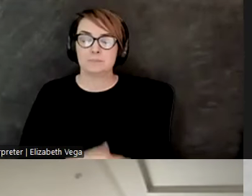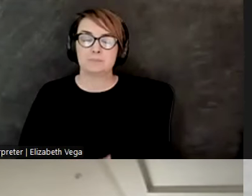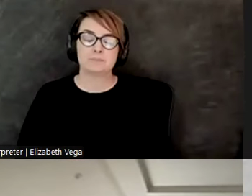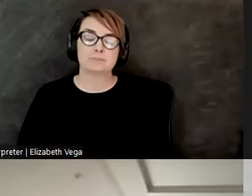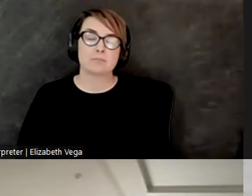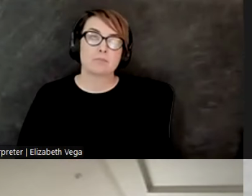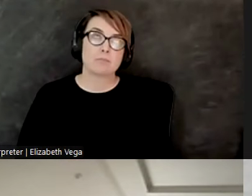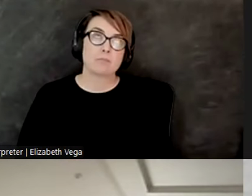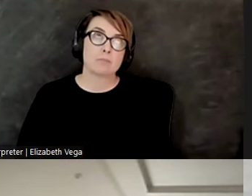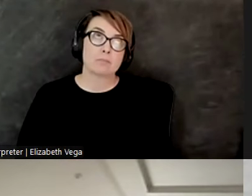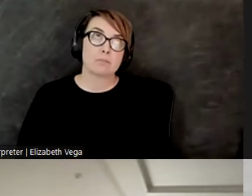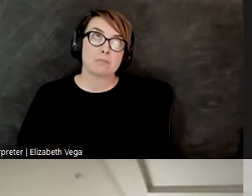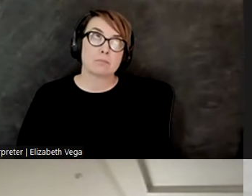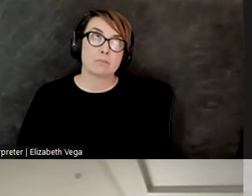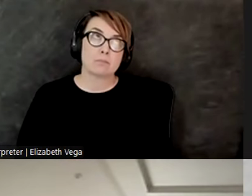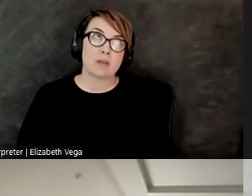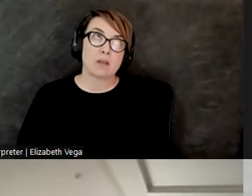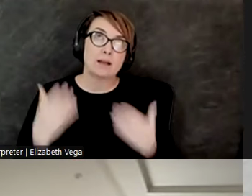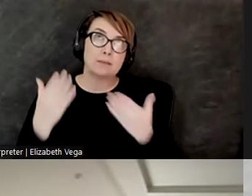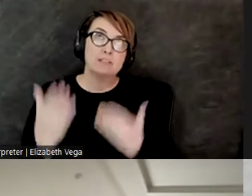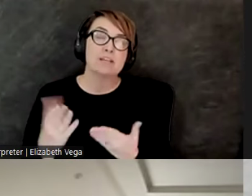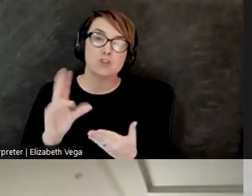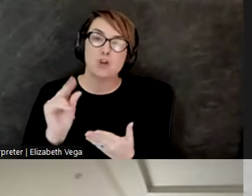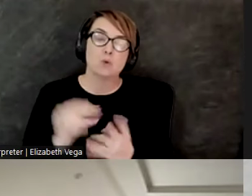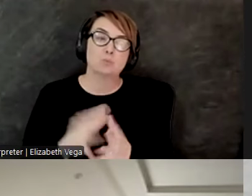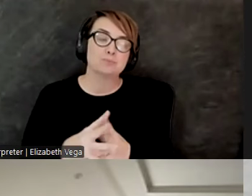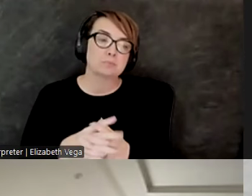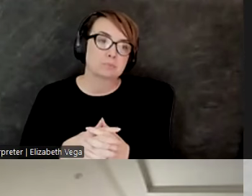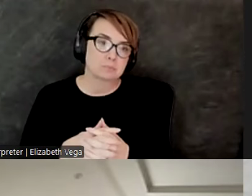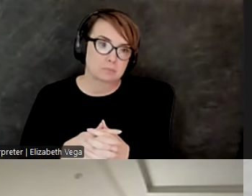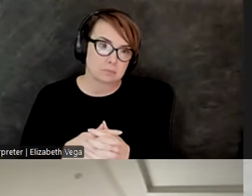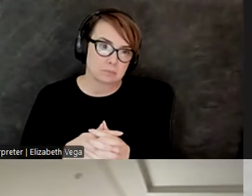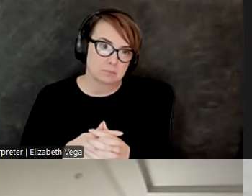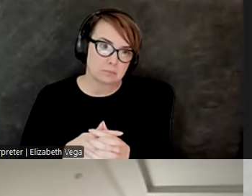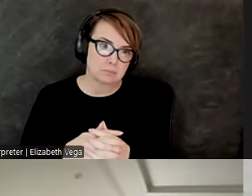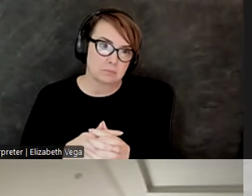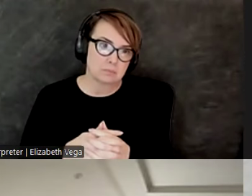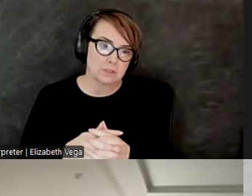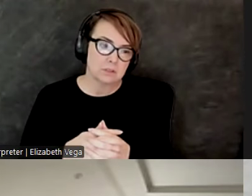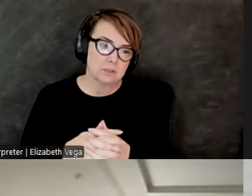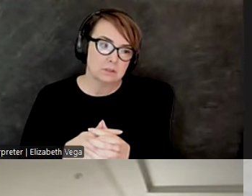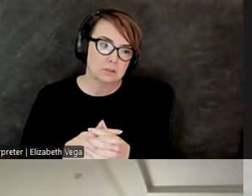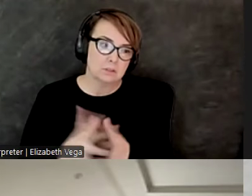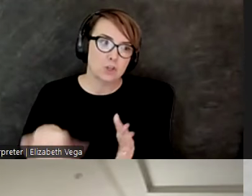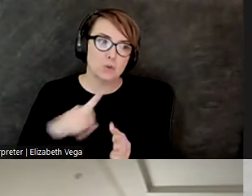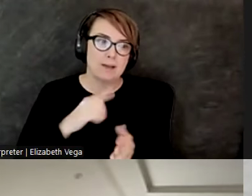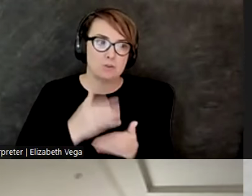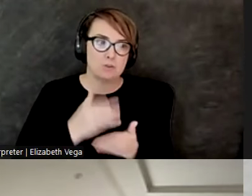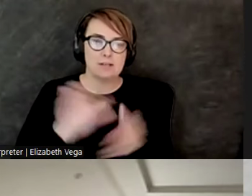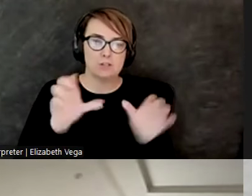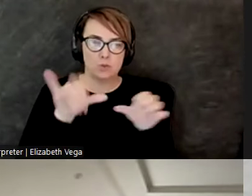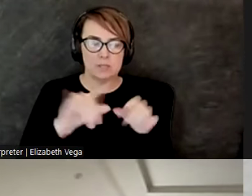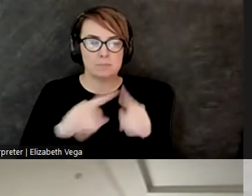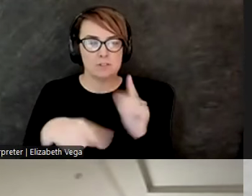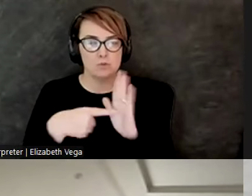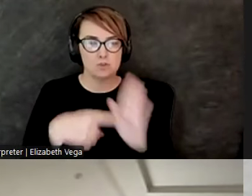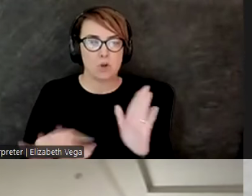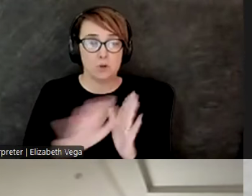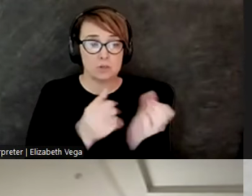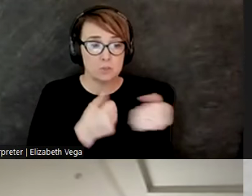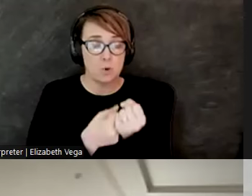Recommendation. Well, it's not a recommendation. You have the right to do this, but it's to show that you have support behind this. It would be to make a